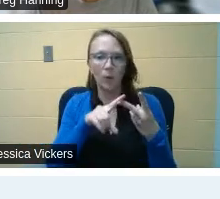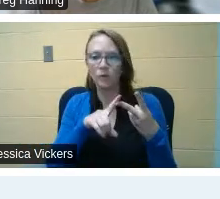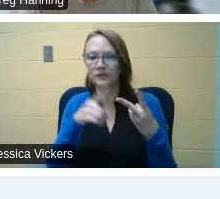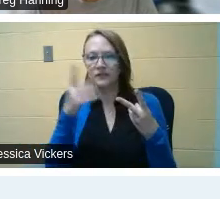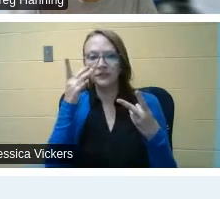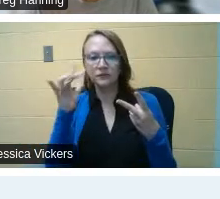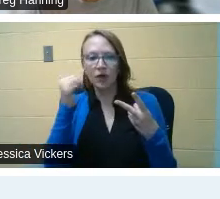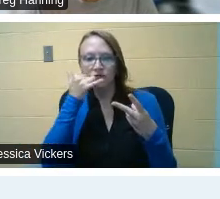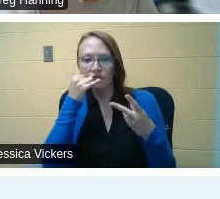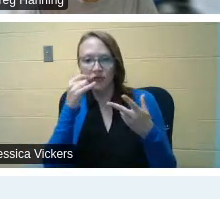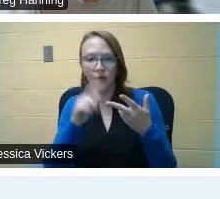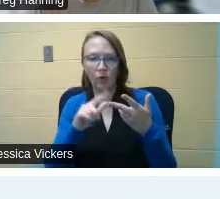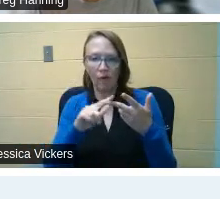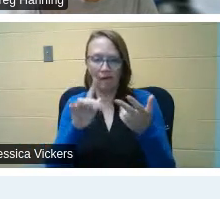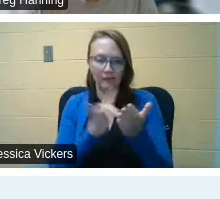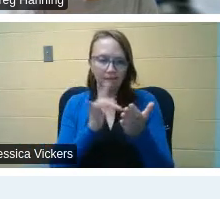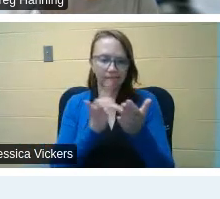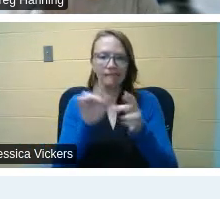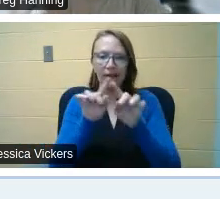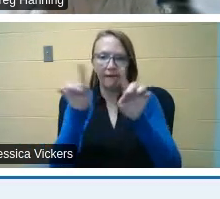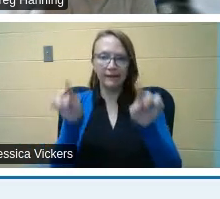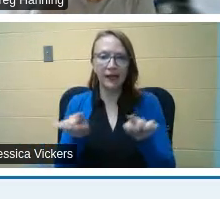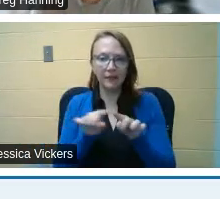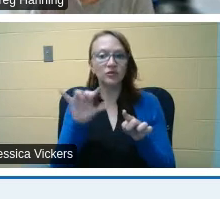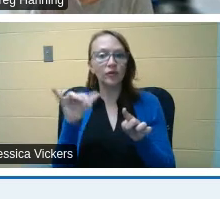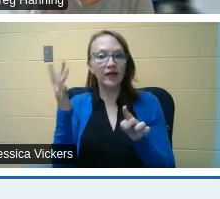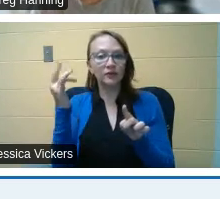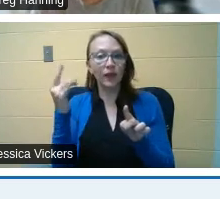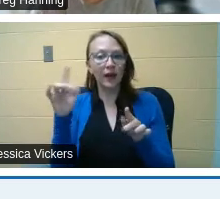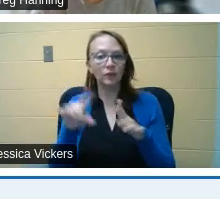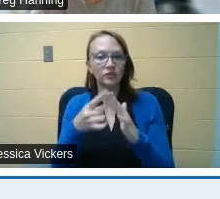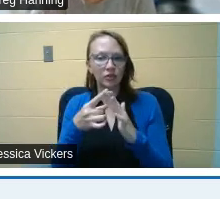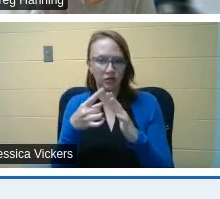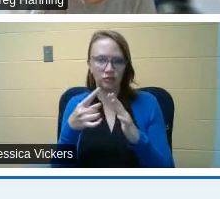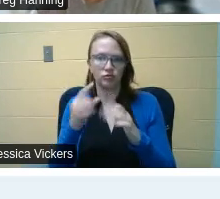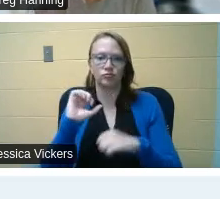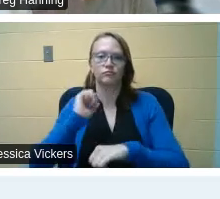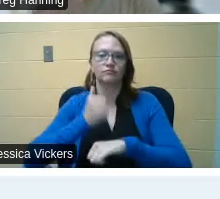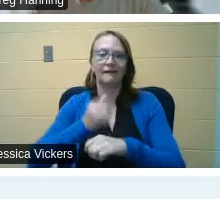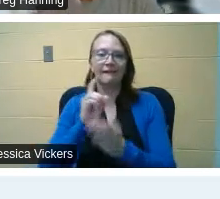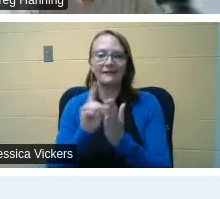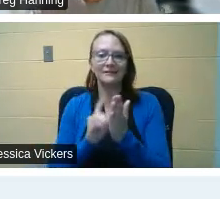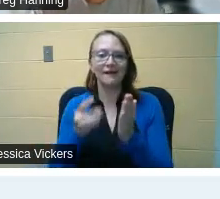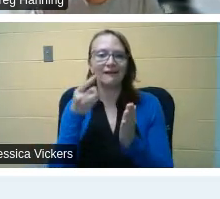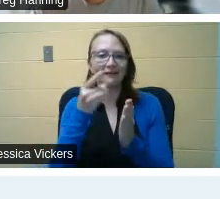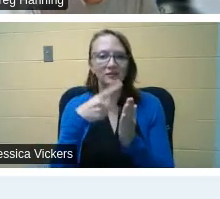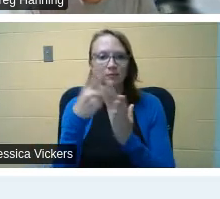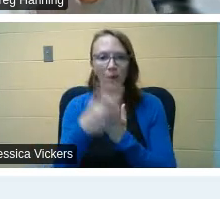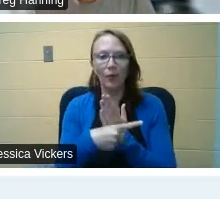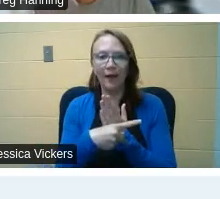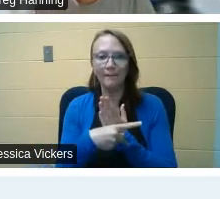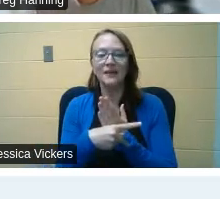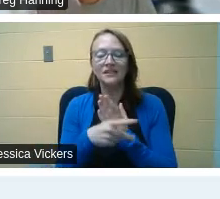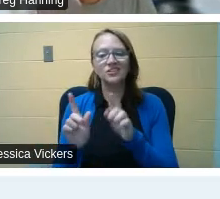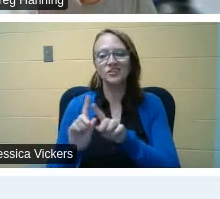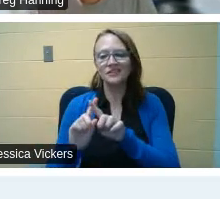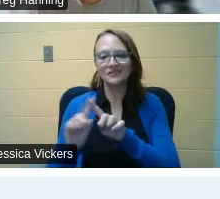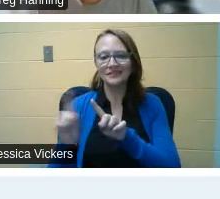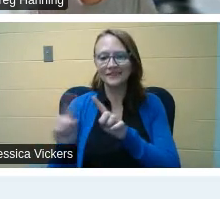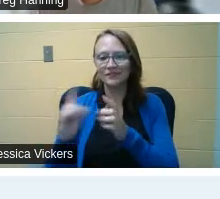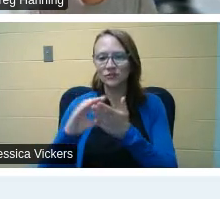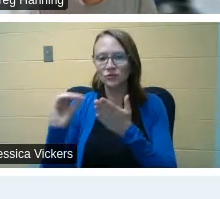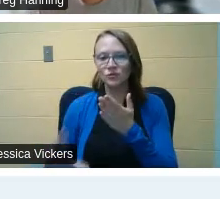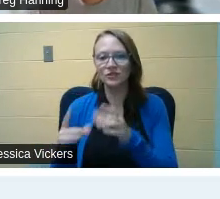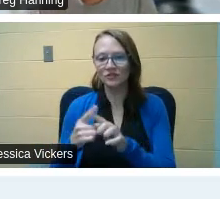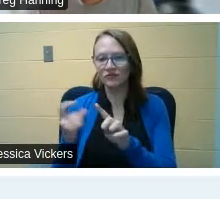started to design OctoStudio for communities around the world with barriers of access to computing devices or